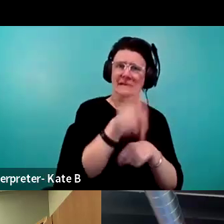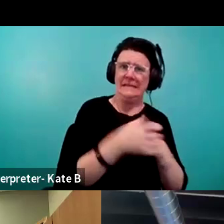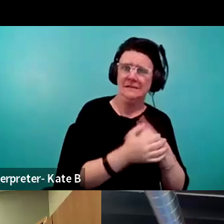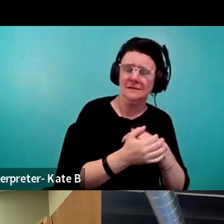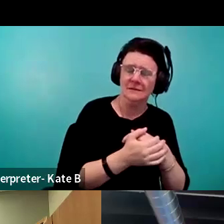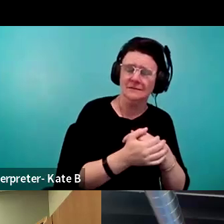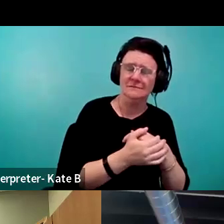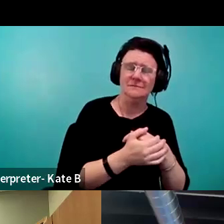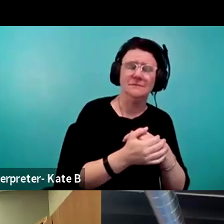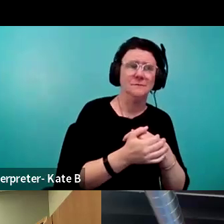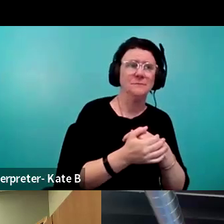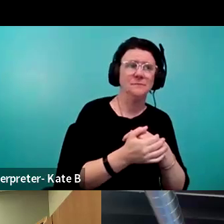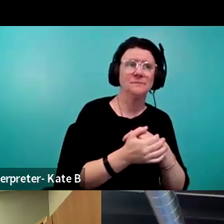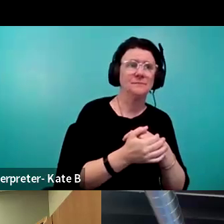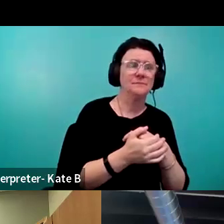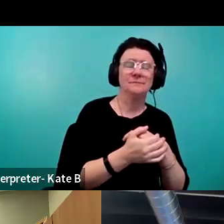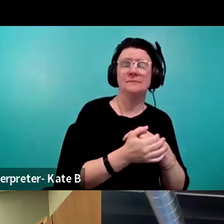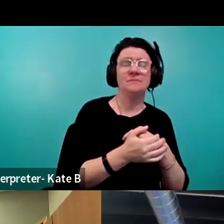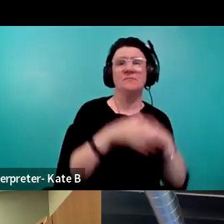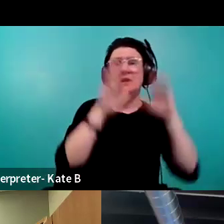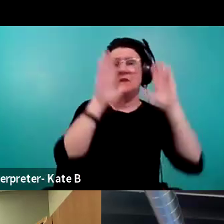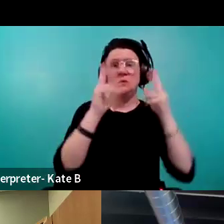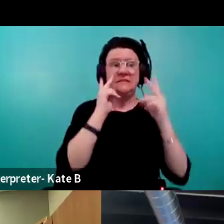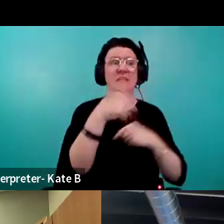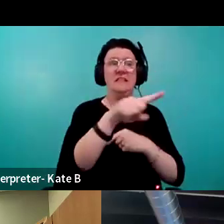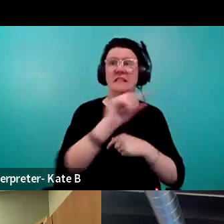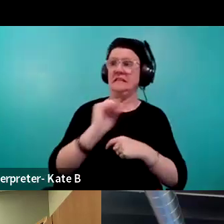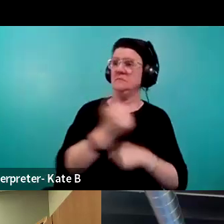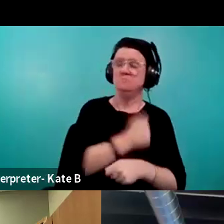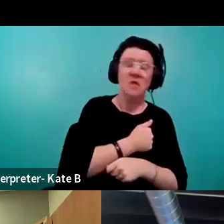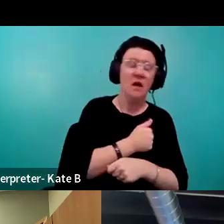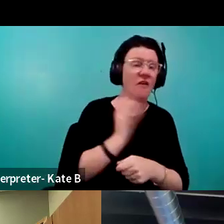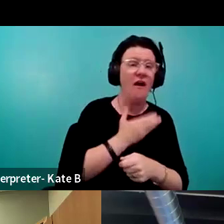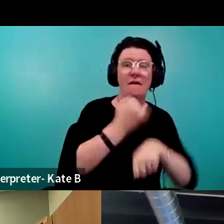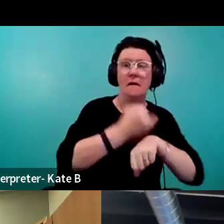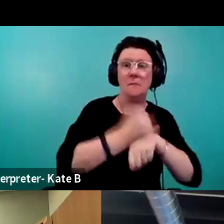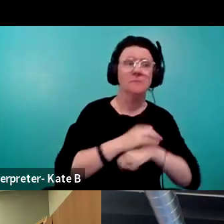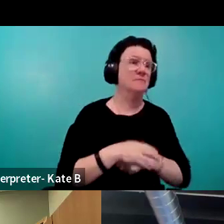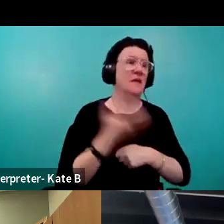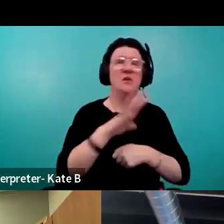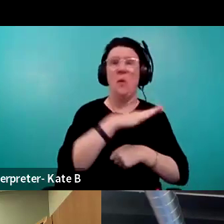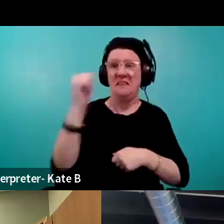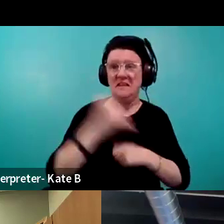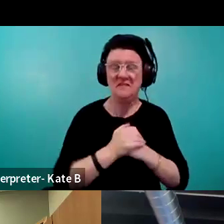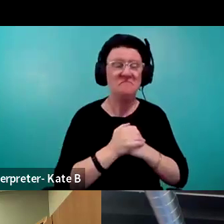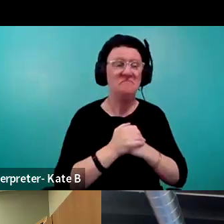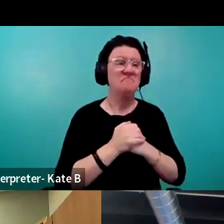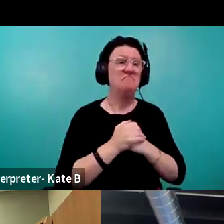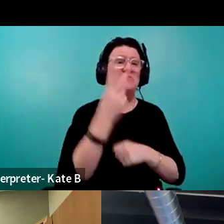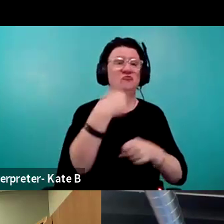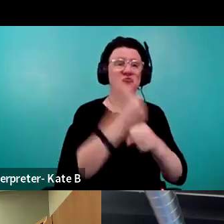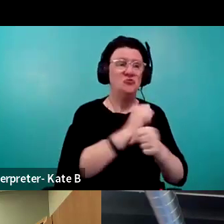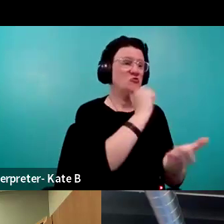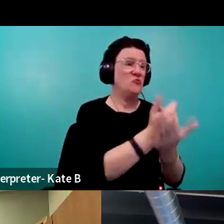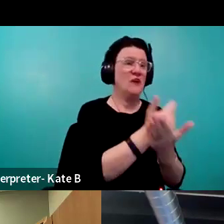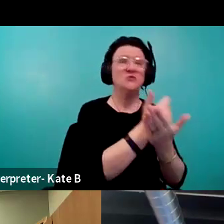And it's wonderful to see. They love it here. They don't want to leave. They graduate after 2